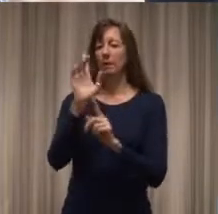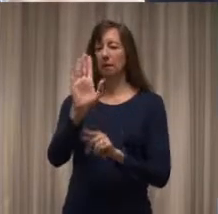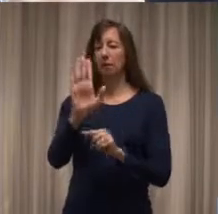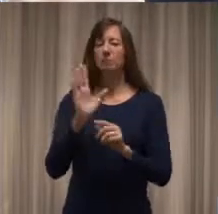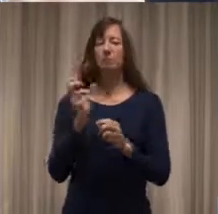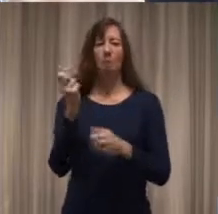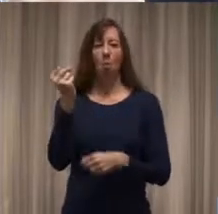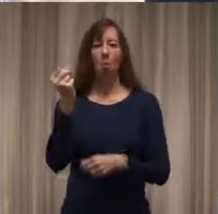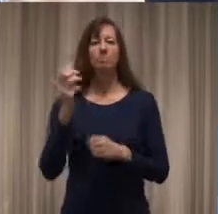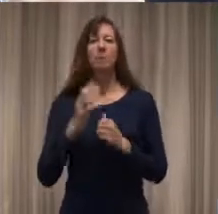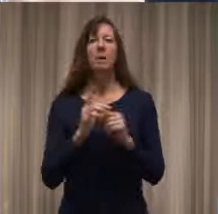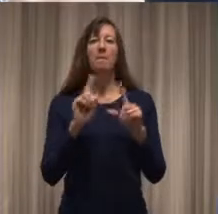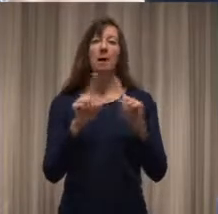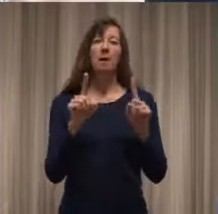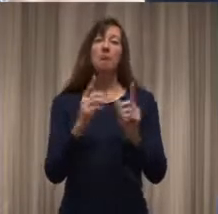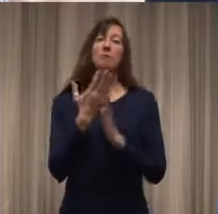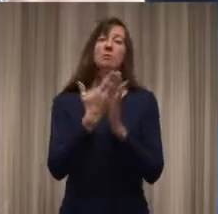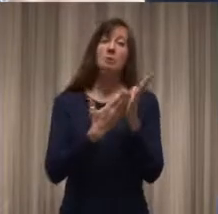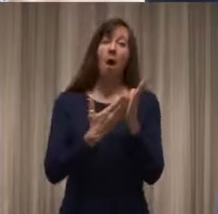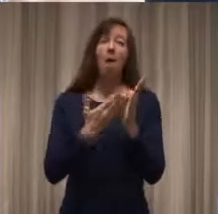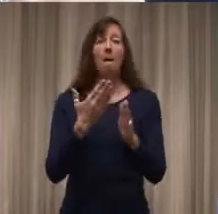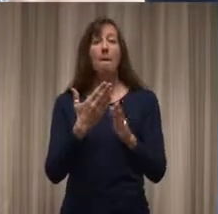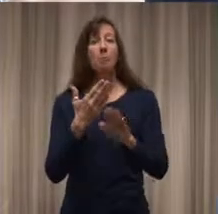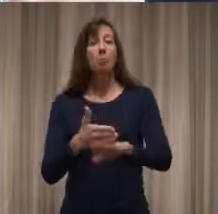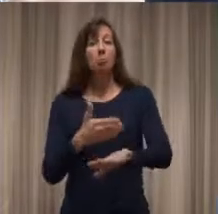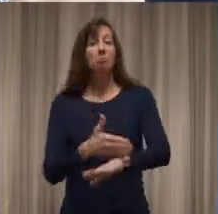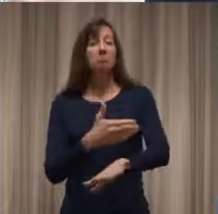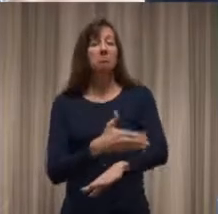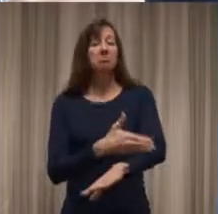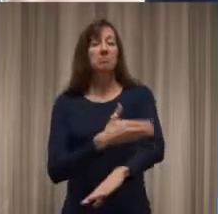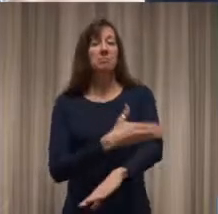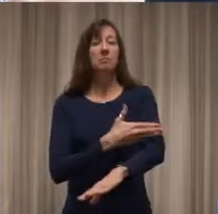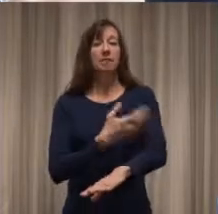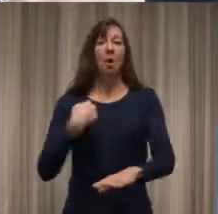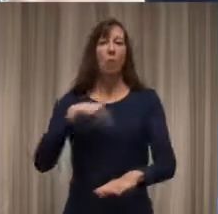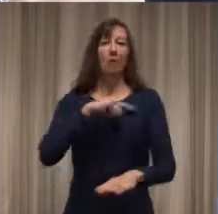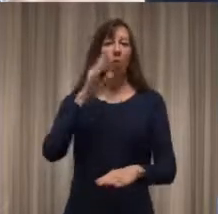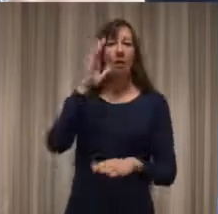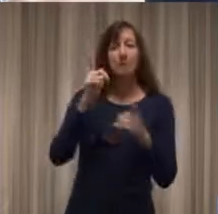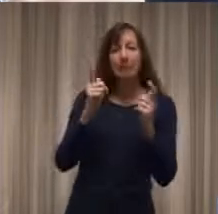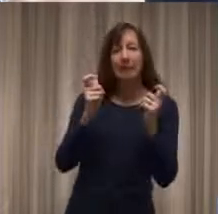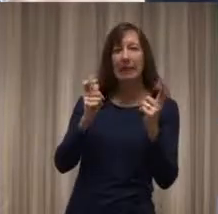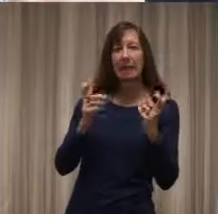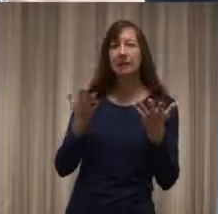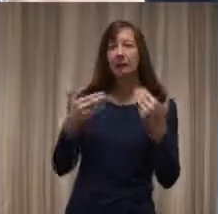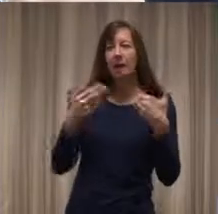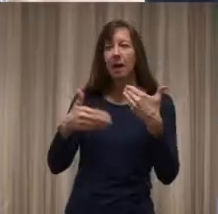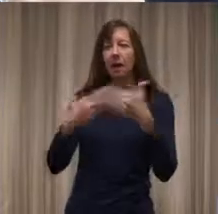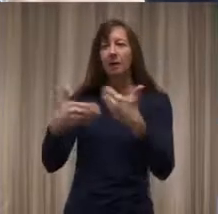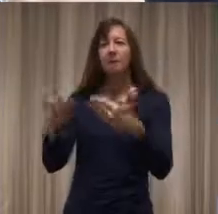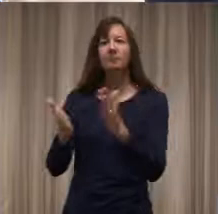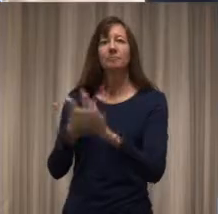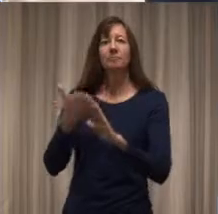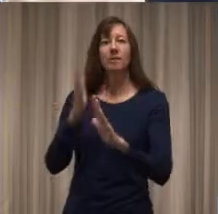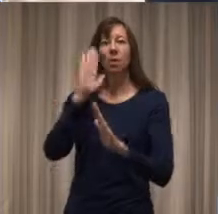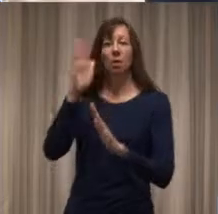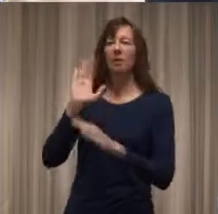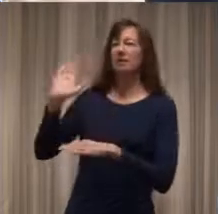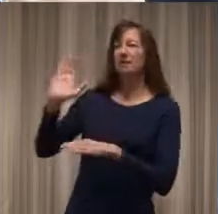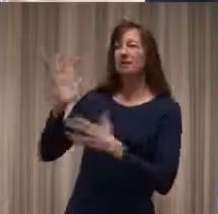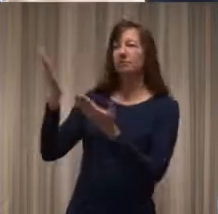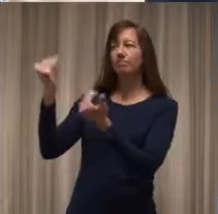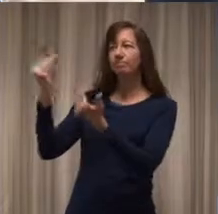at least, but we need to speed it up, and we're pushing on the federal government to do that. In terms of the COVID situation, though, to